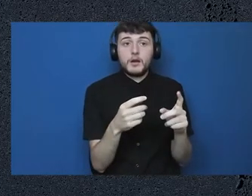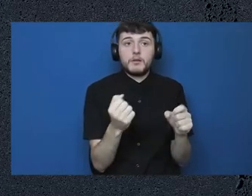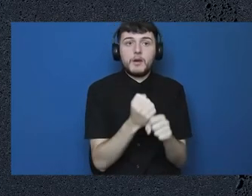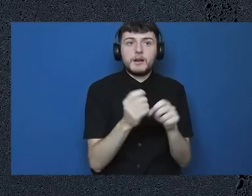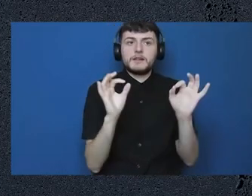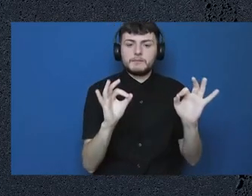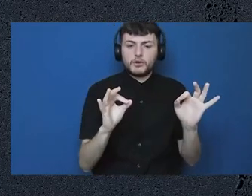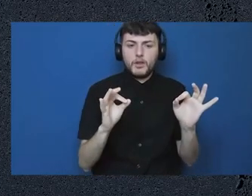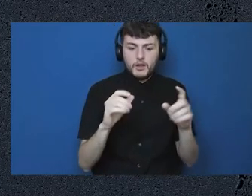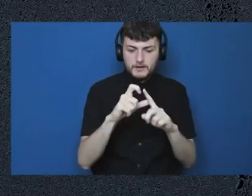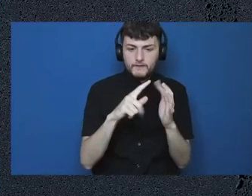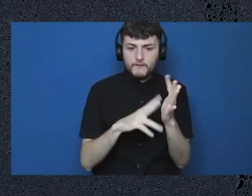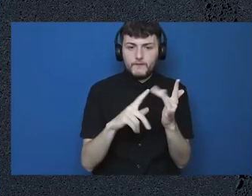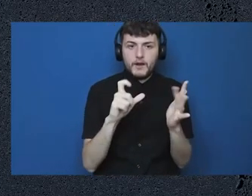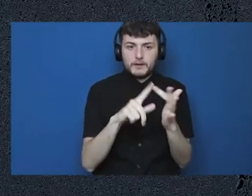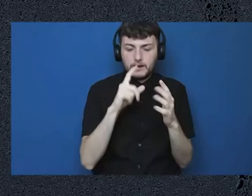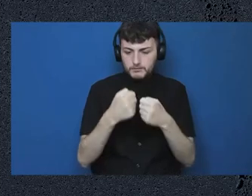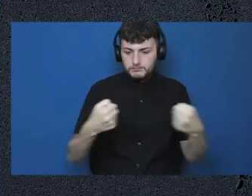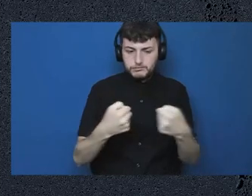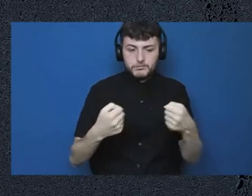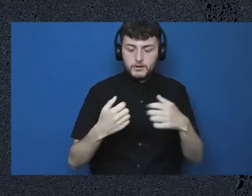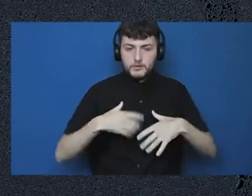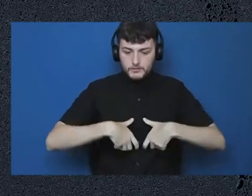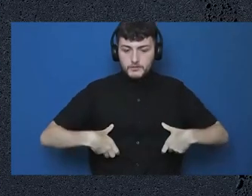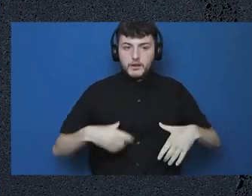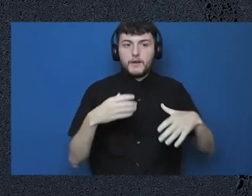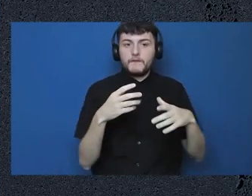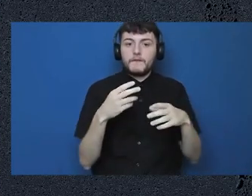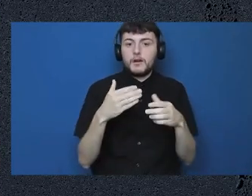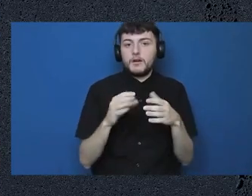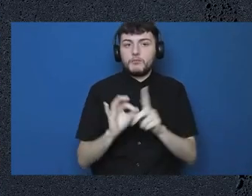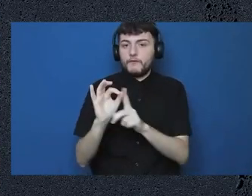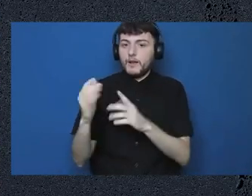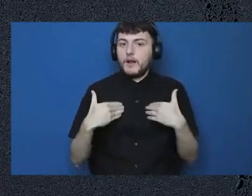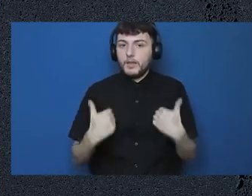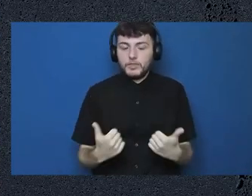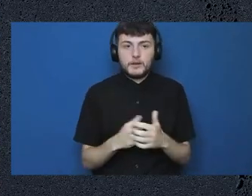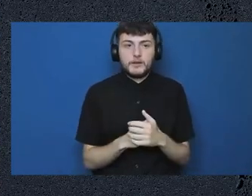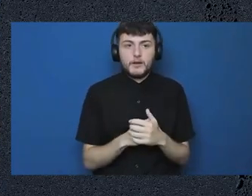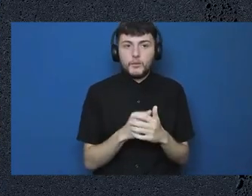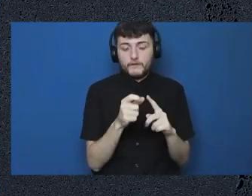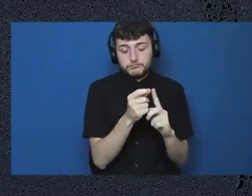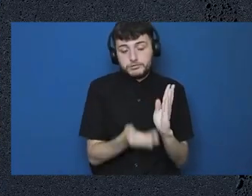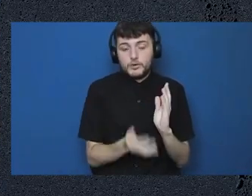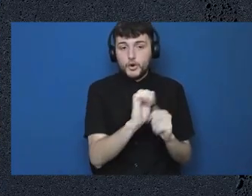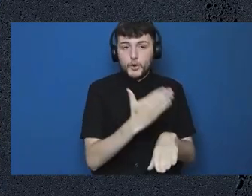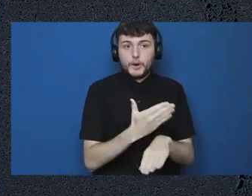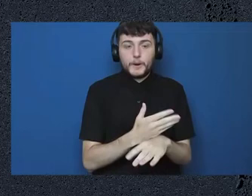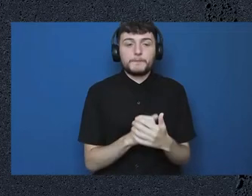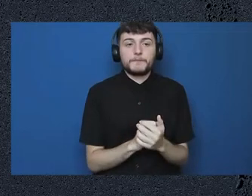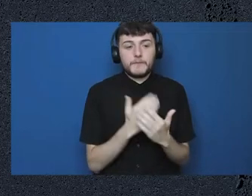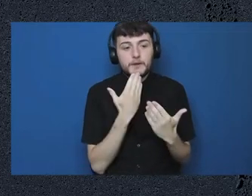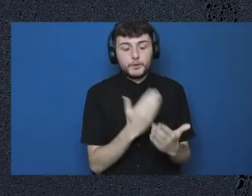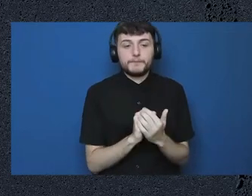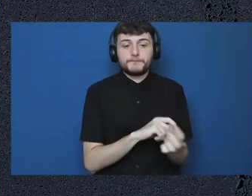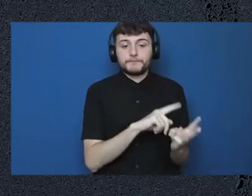And that's just one thing she's doing of probably about 1,000 things. Thank you so much for joining us. We have Dr. Marguerite, better known to many